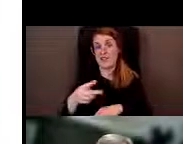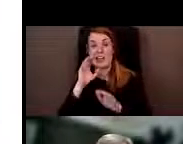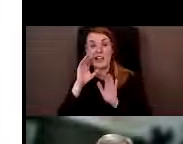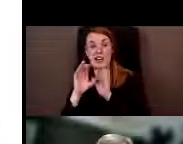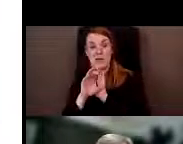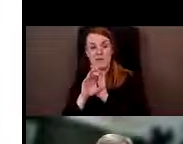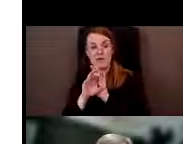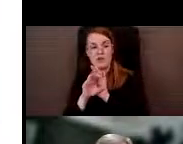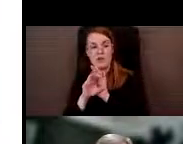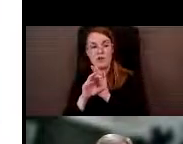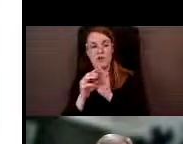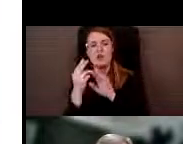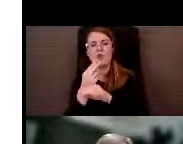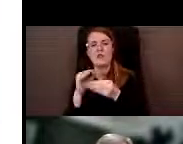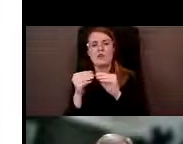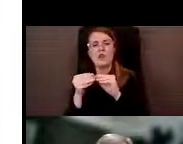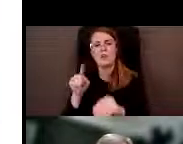numbers